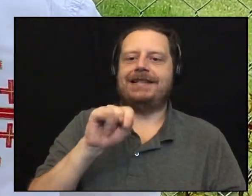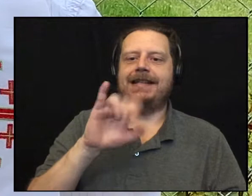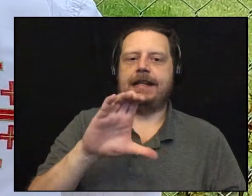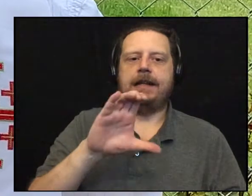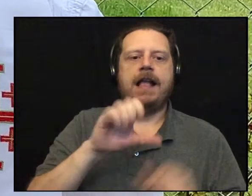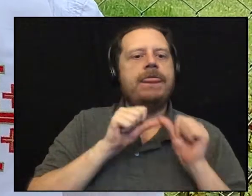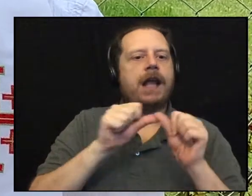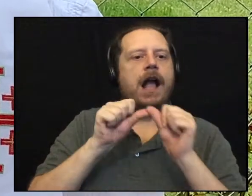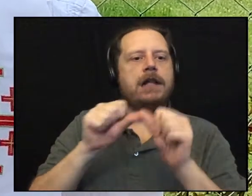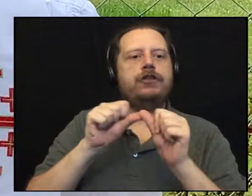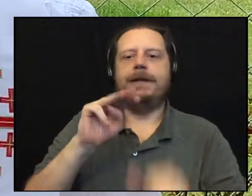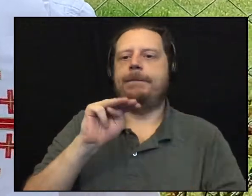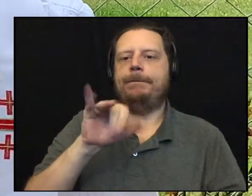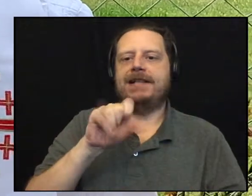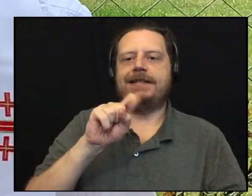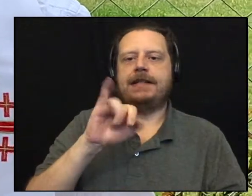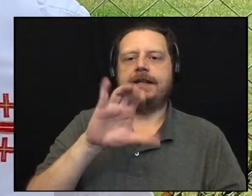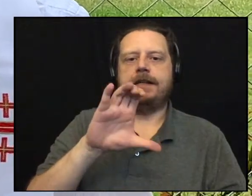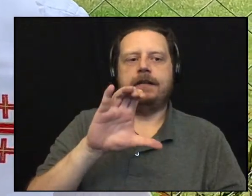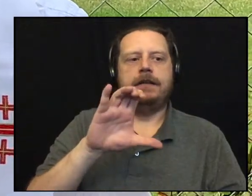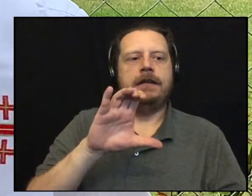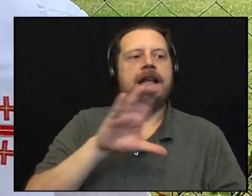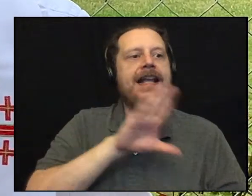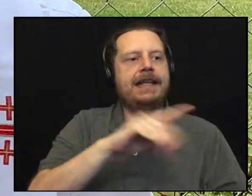mystic, whose gospel